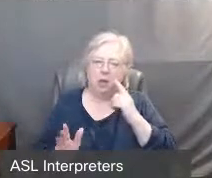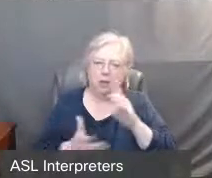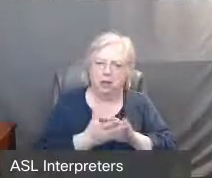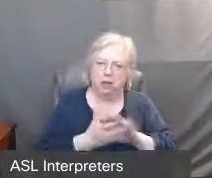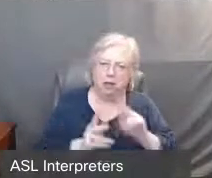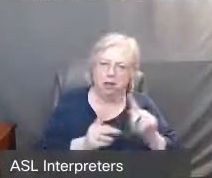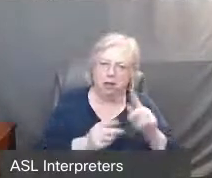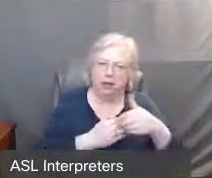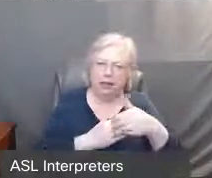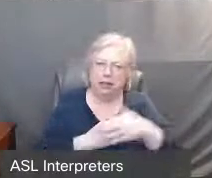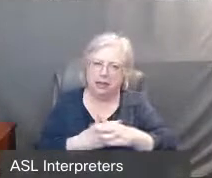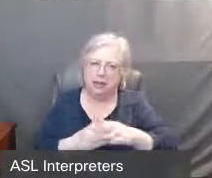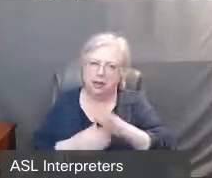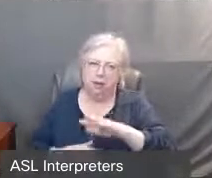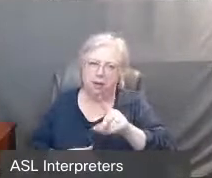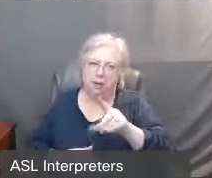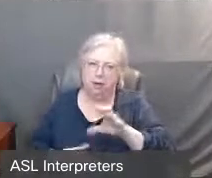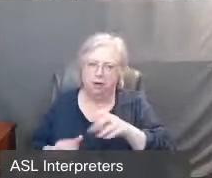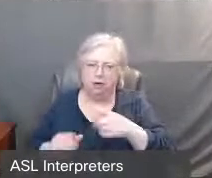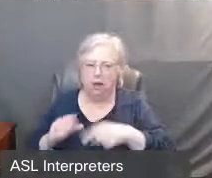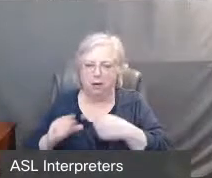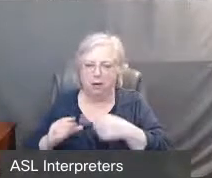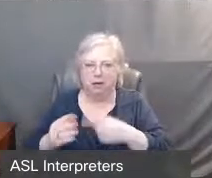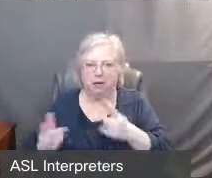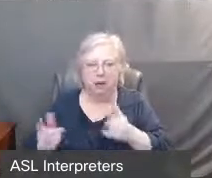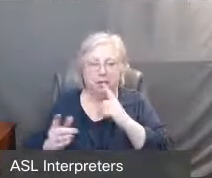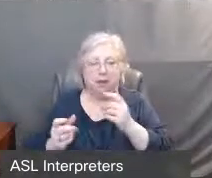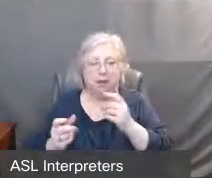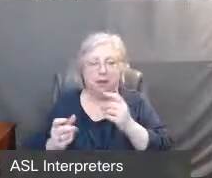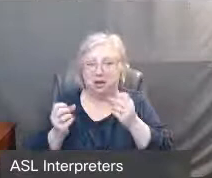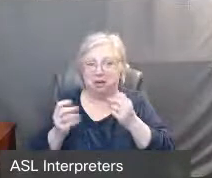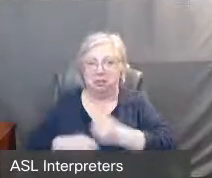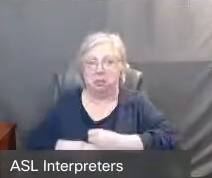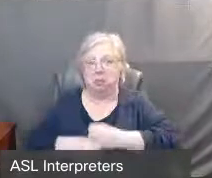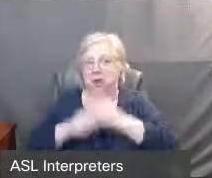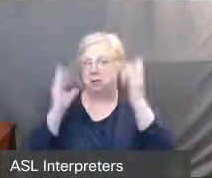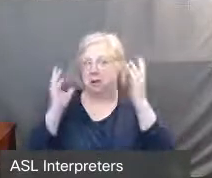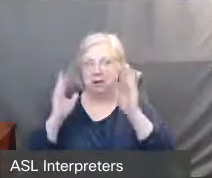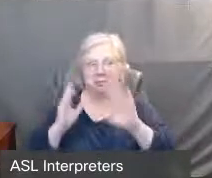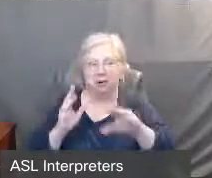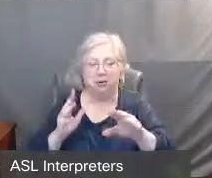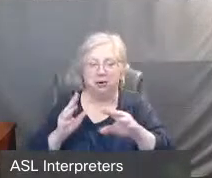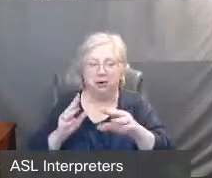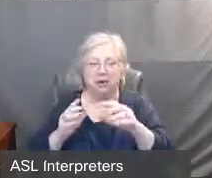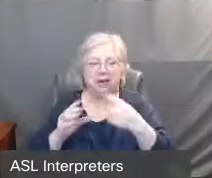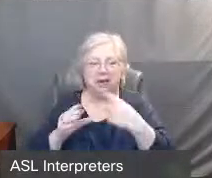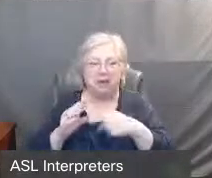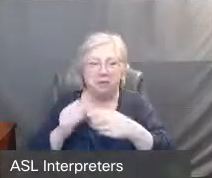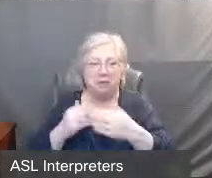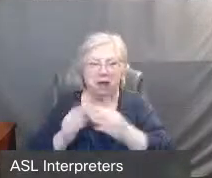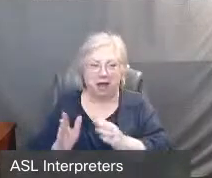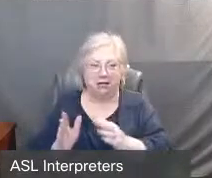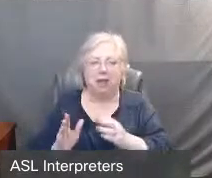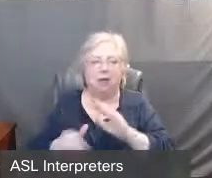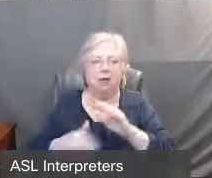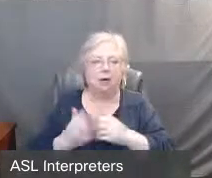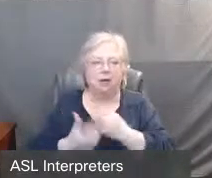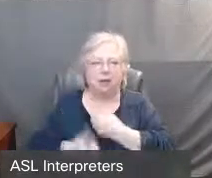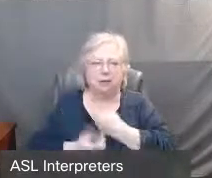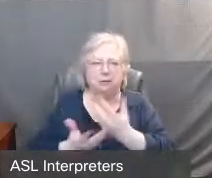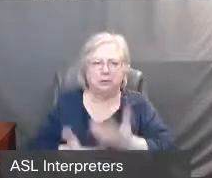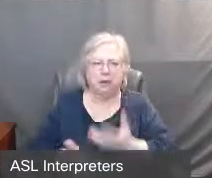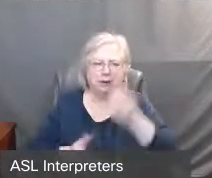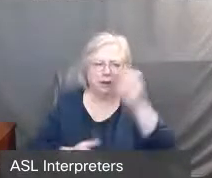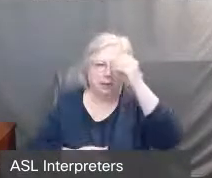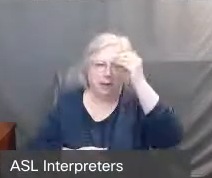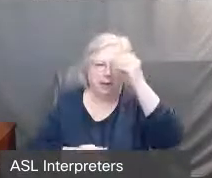around 100 emails, probably many of them blowing up your mailbox. And they're all voicing their opinion about the concern